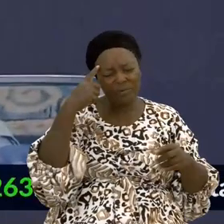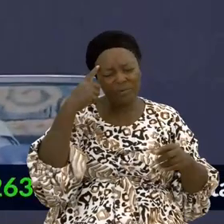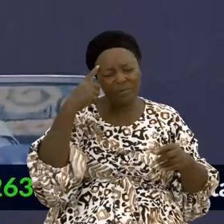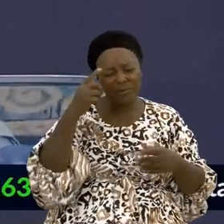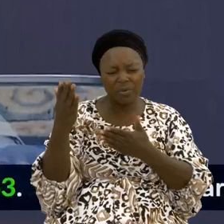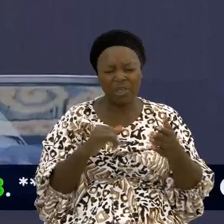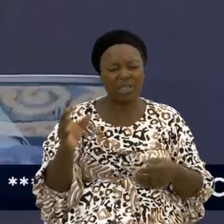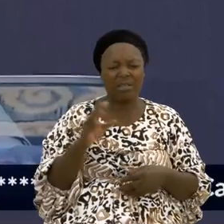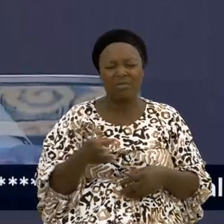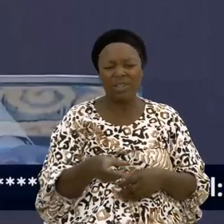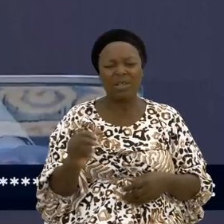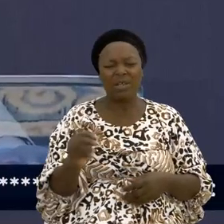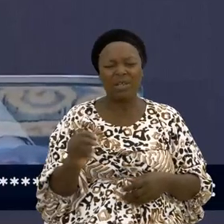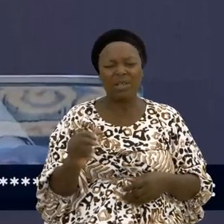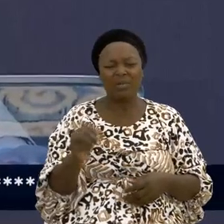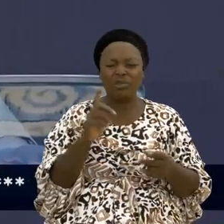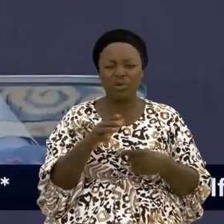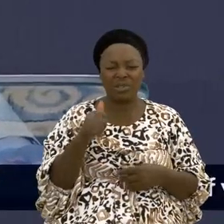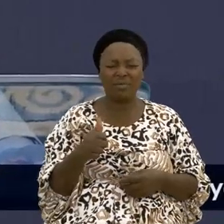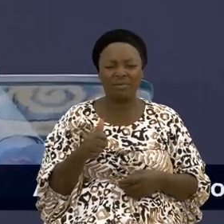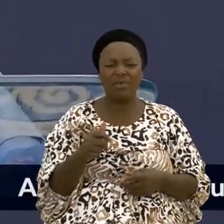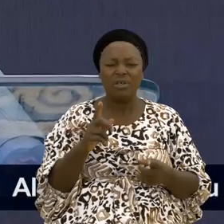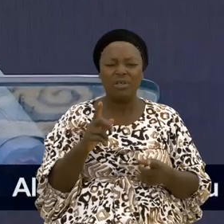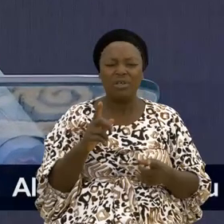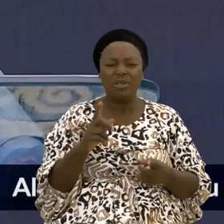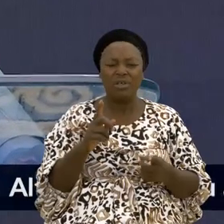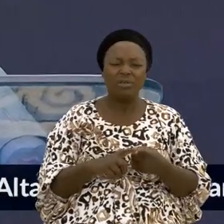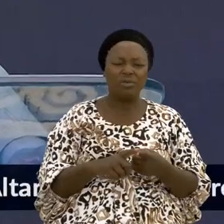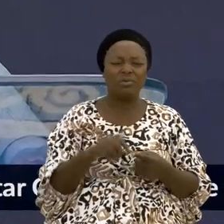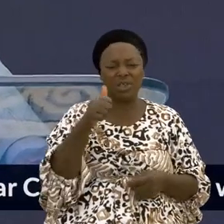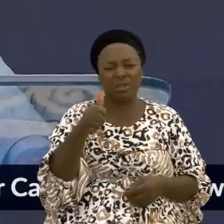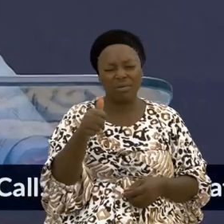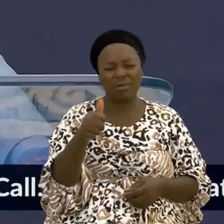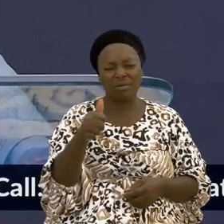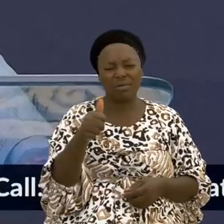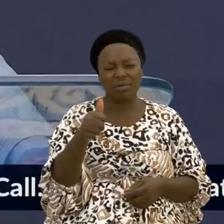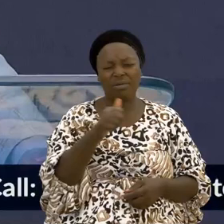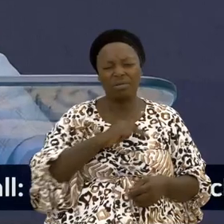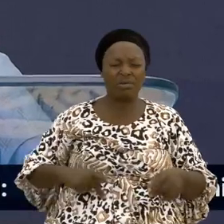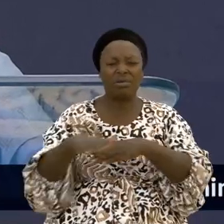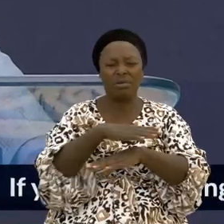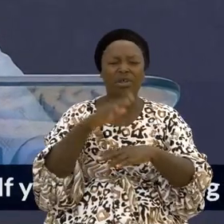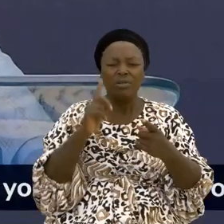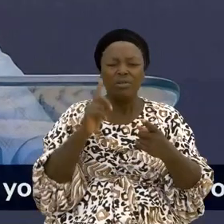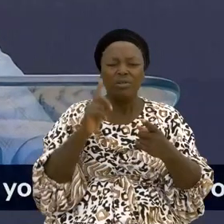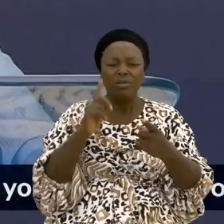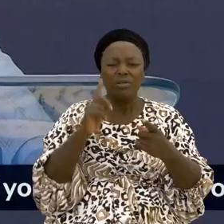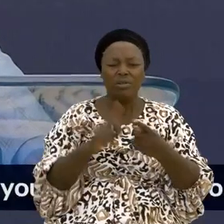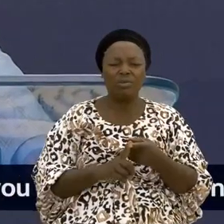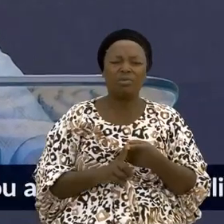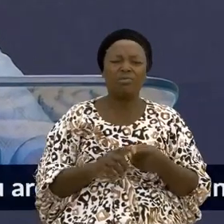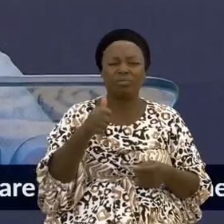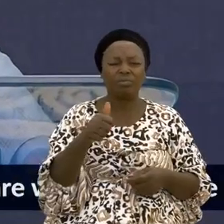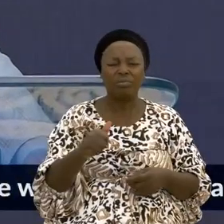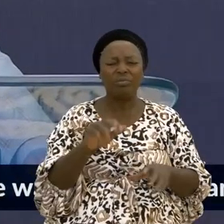them to yourself, to your kingdom, to your family, and